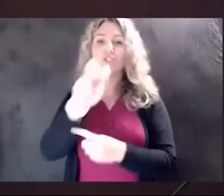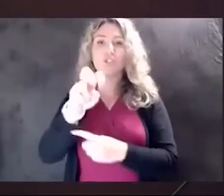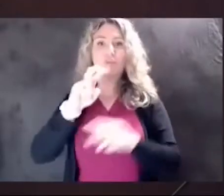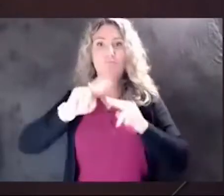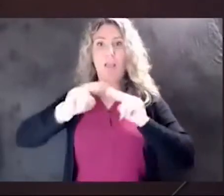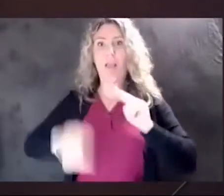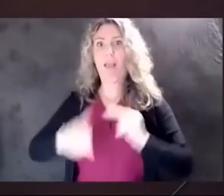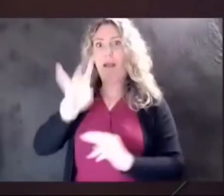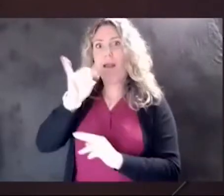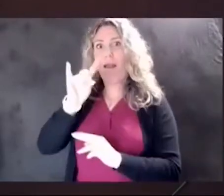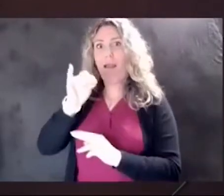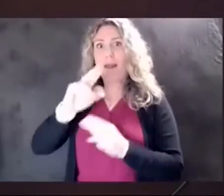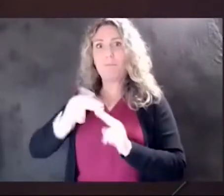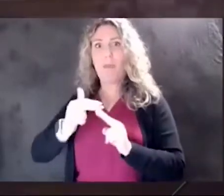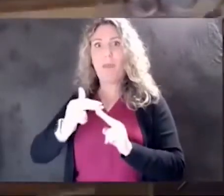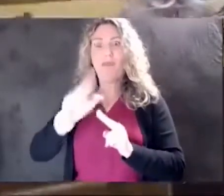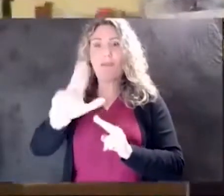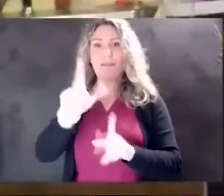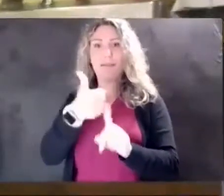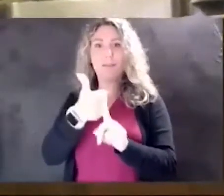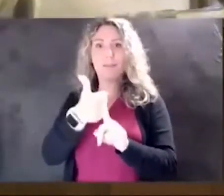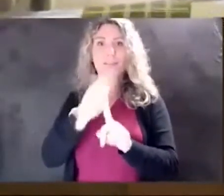on his own. Take a look at his story.